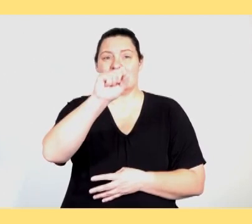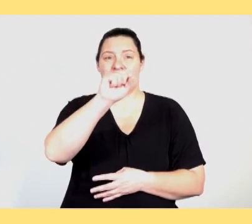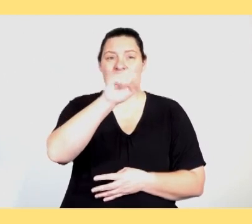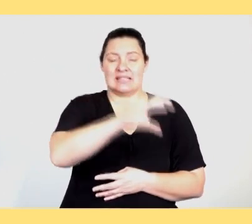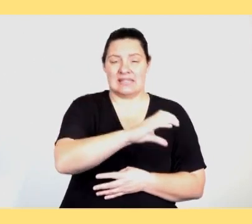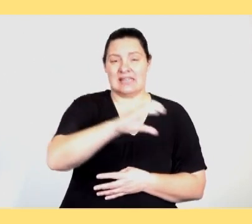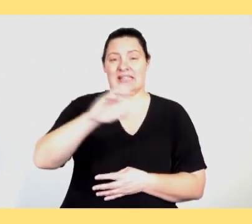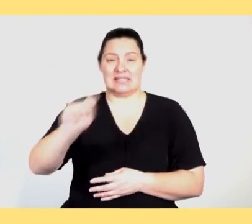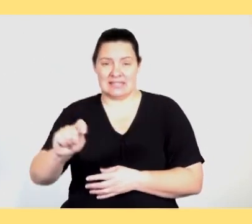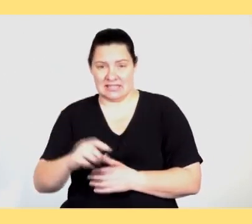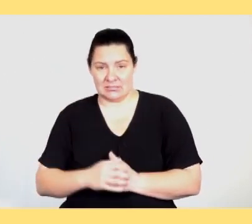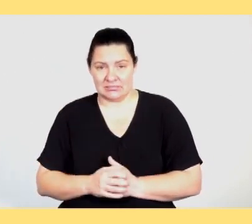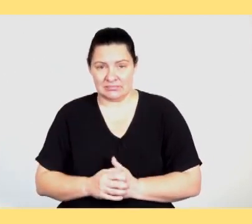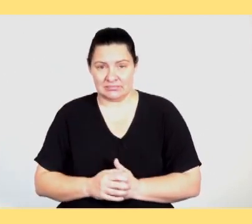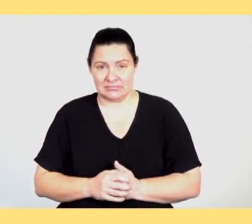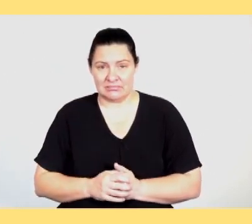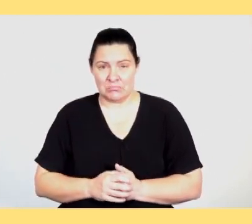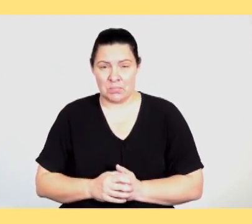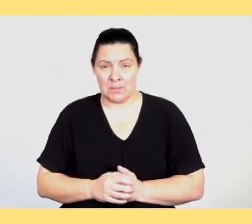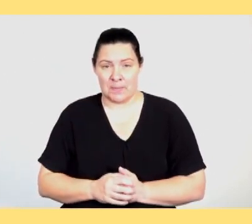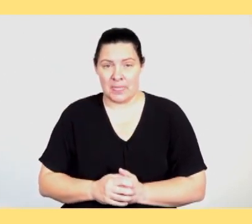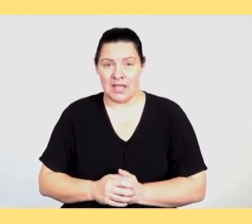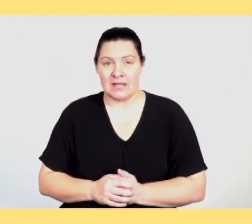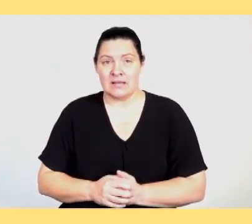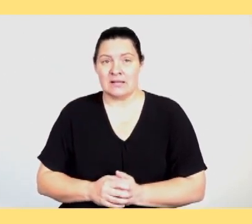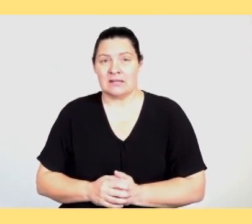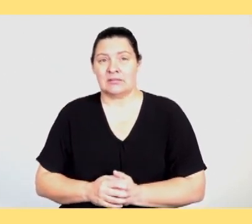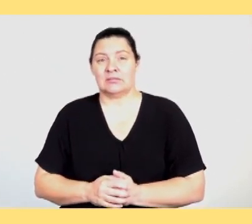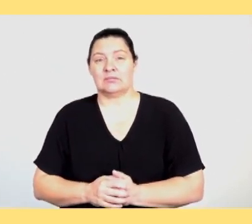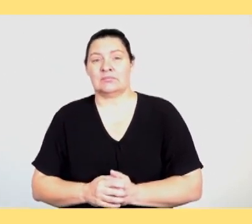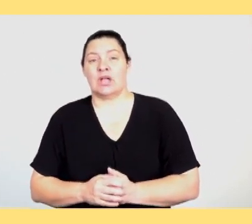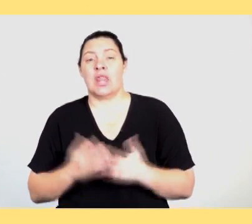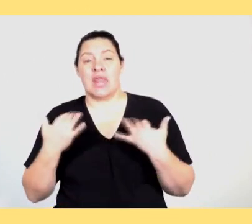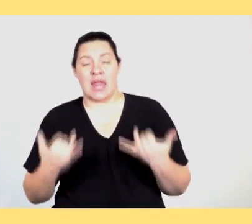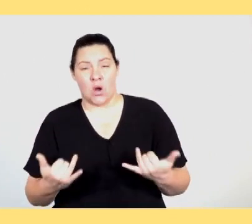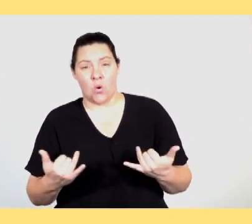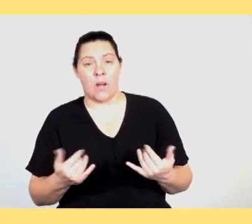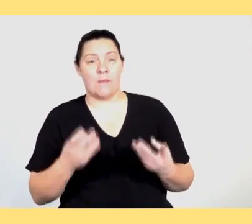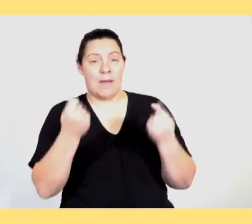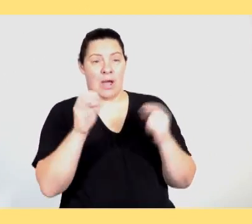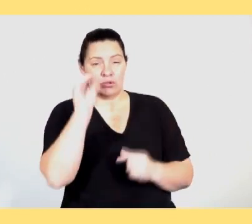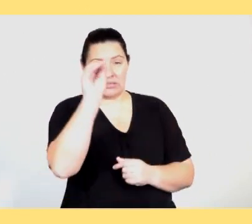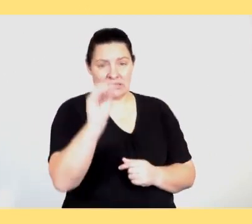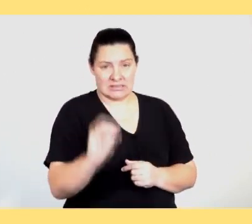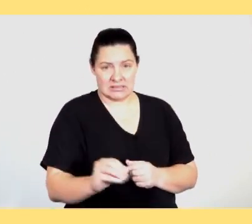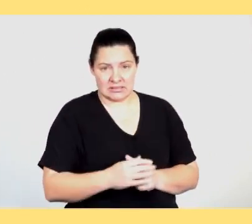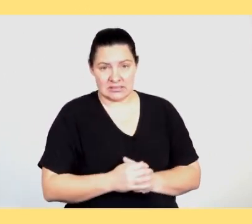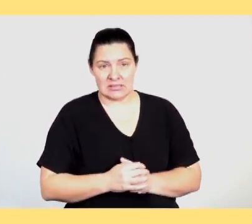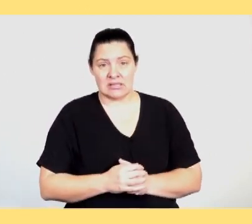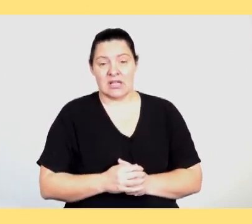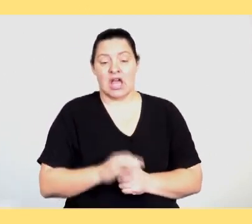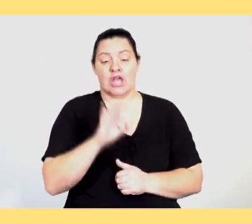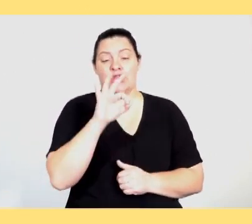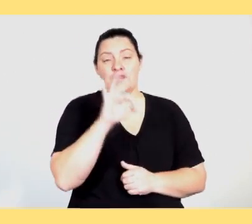debtors control, sales, cost of sales, and trading stock. And then here my amounts are going to be